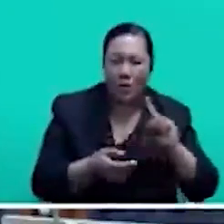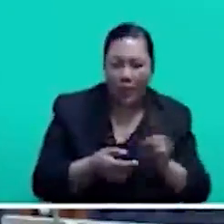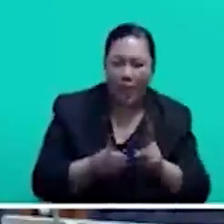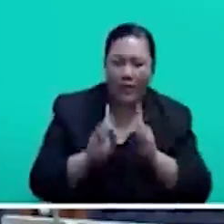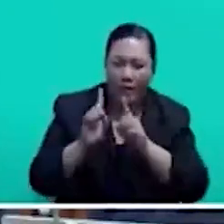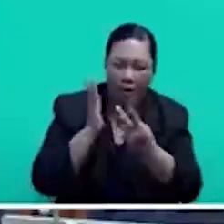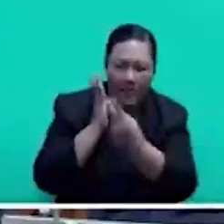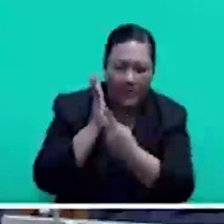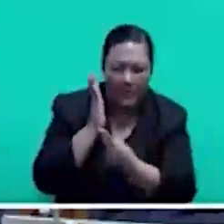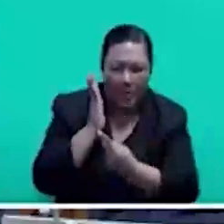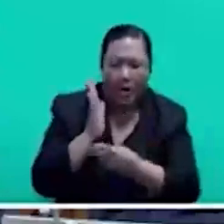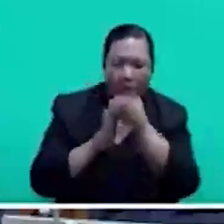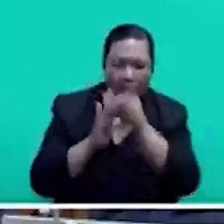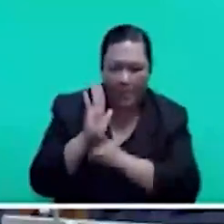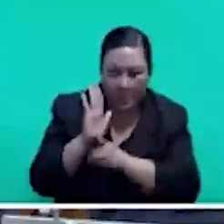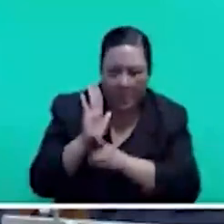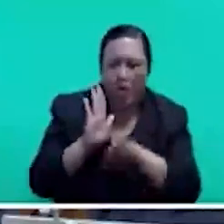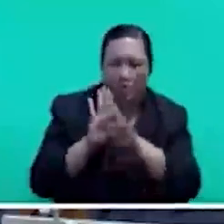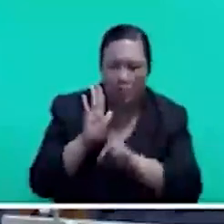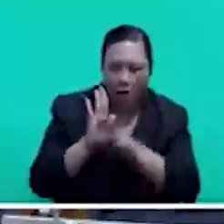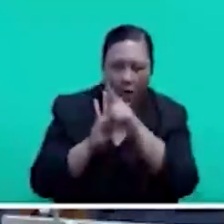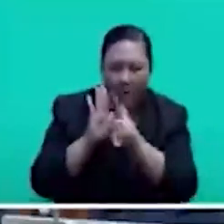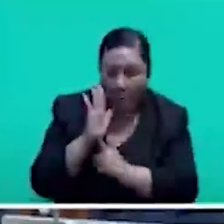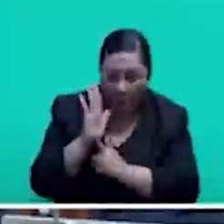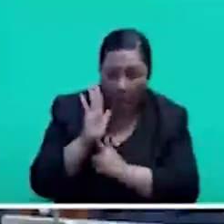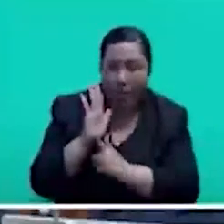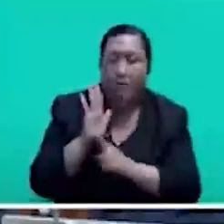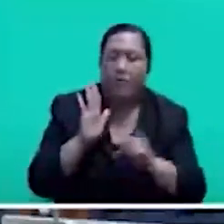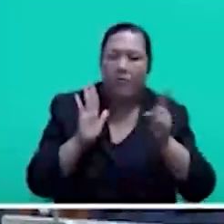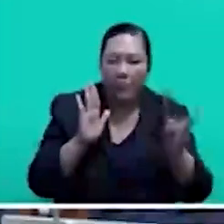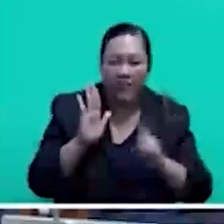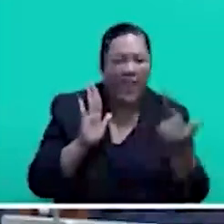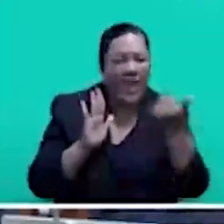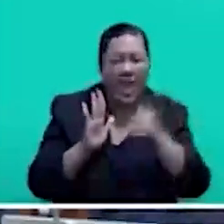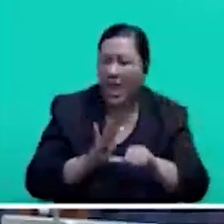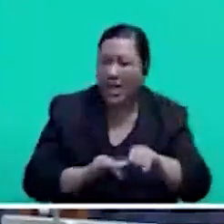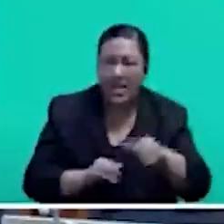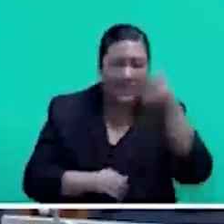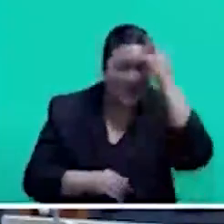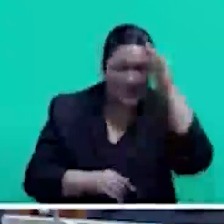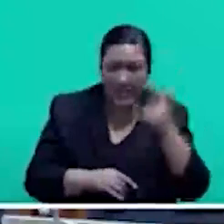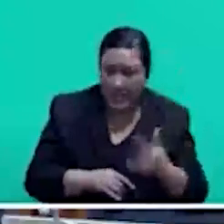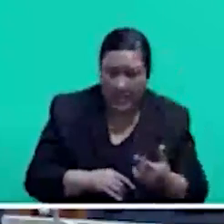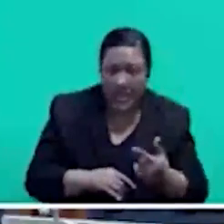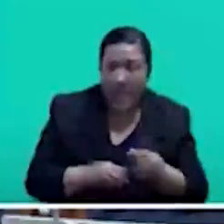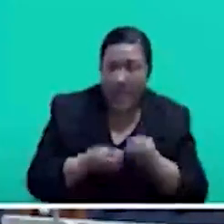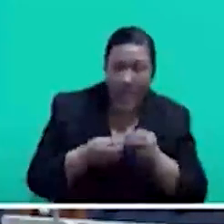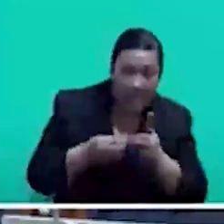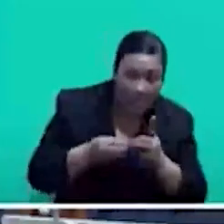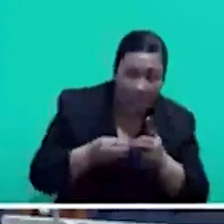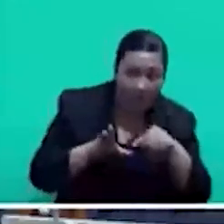of democracy and the rule of law, and that any suggestion of taking extra constitutional